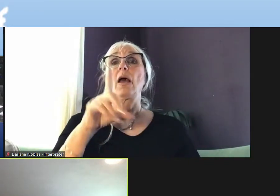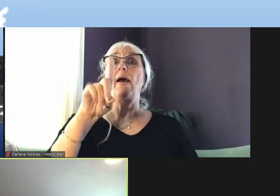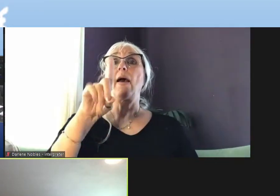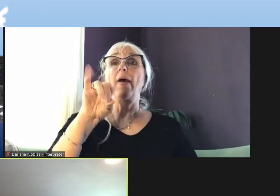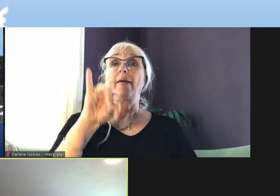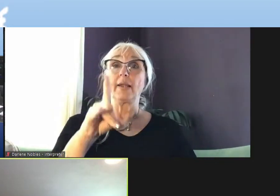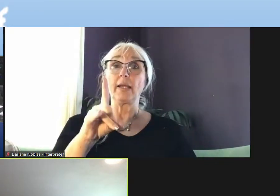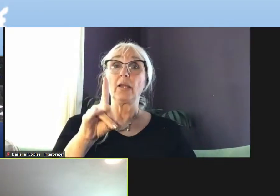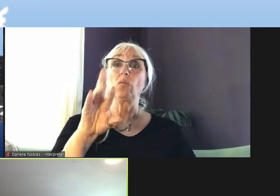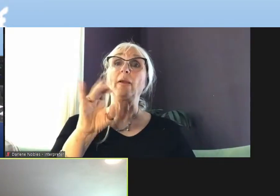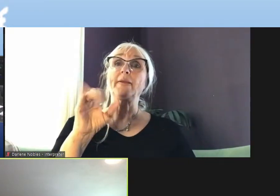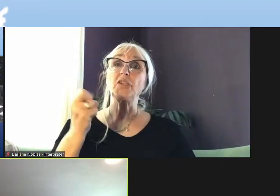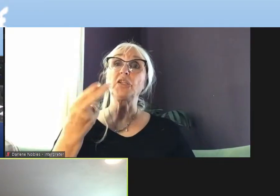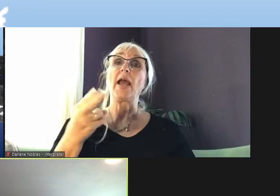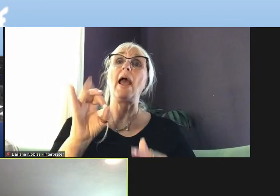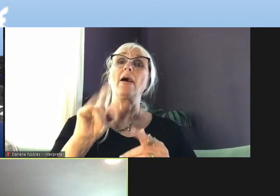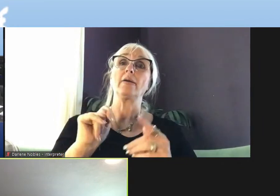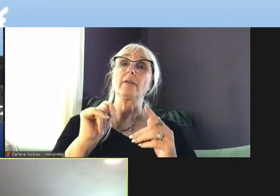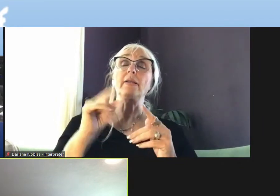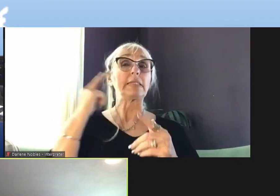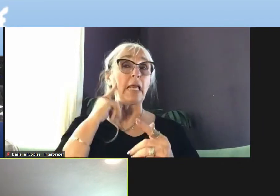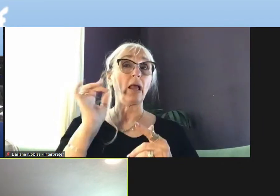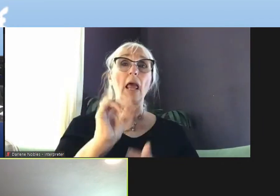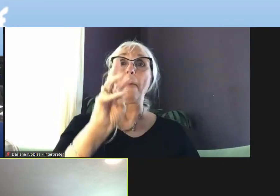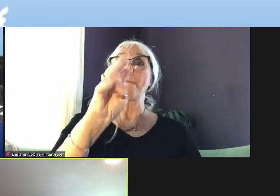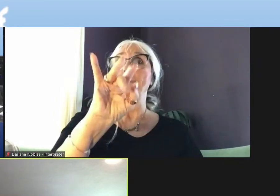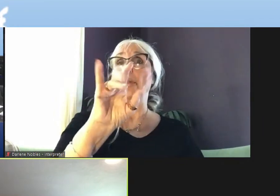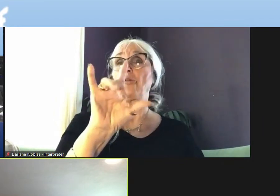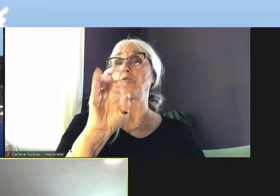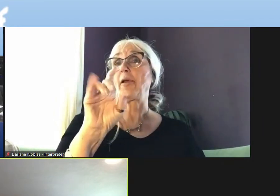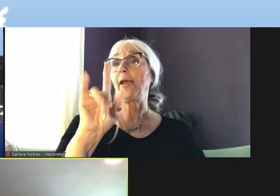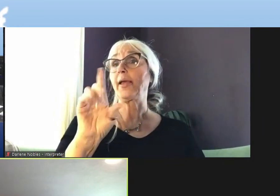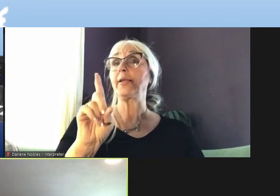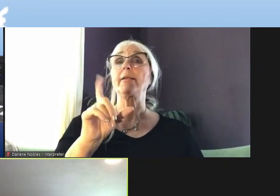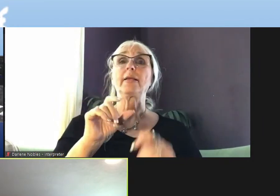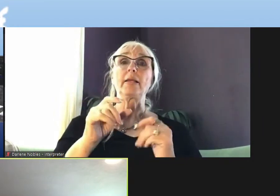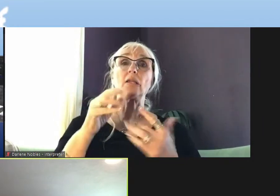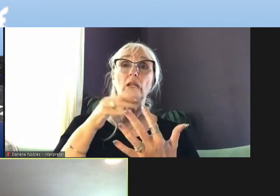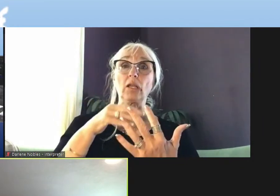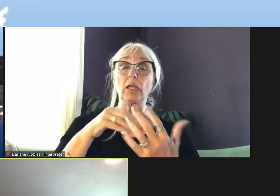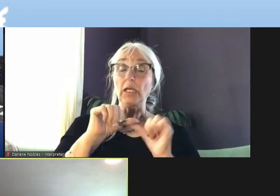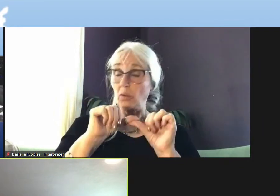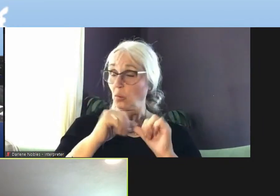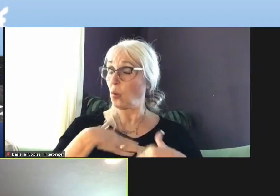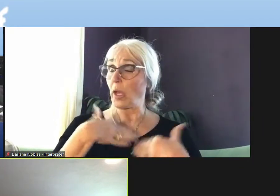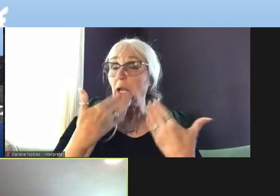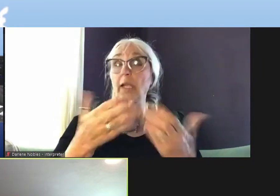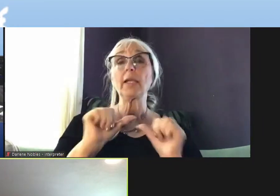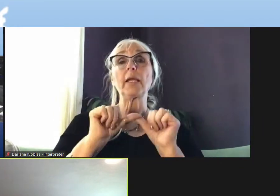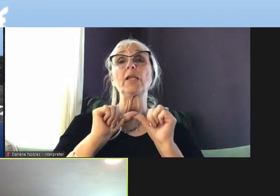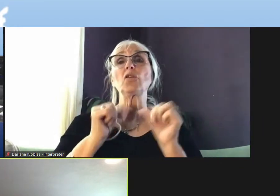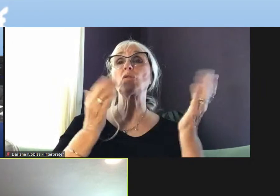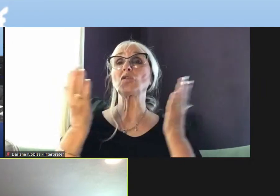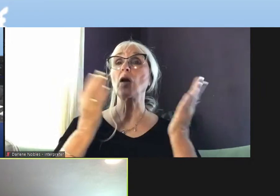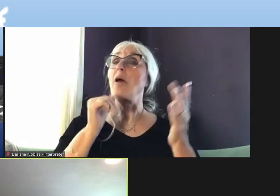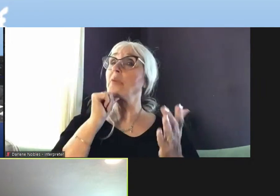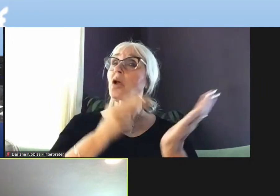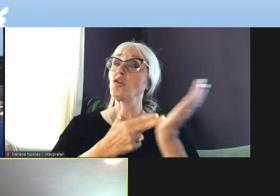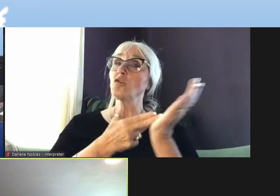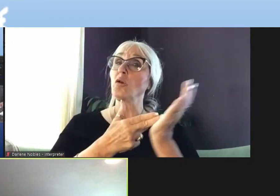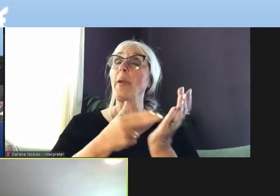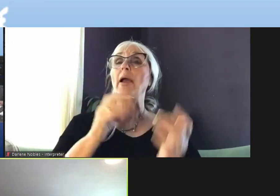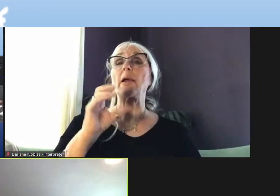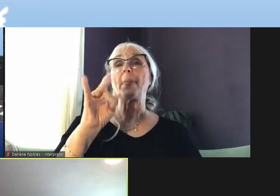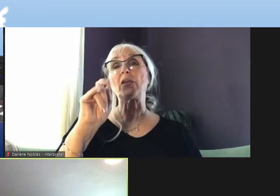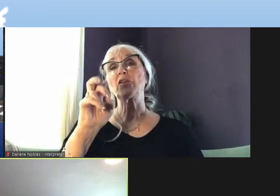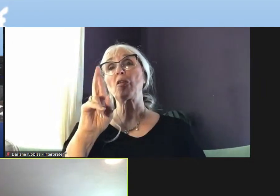like Mildred is interested in continuing to serve. Okay. And I'm not certain about Commissioner Perry, but have not heard